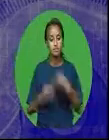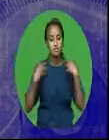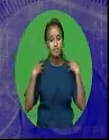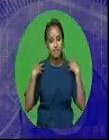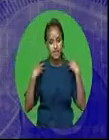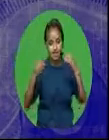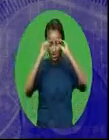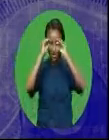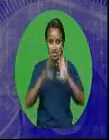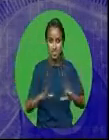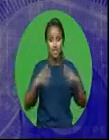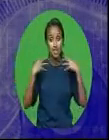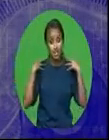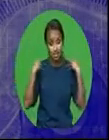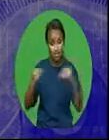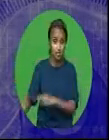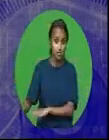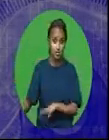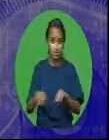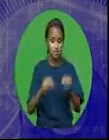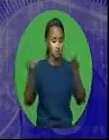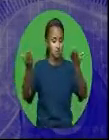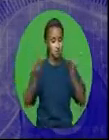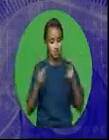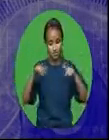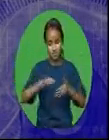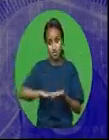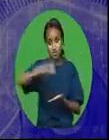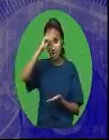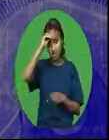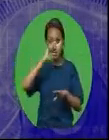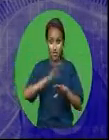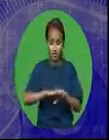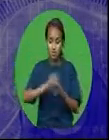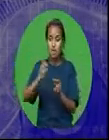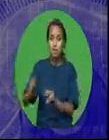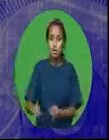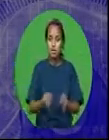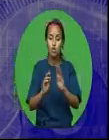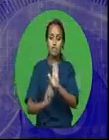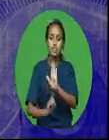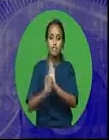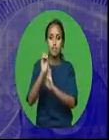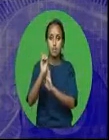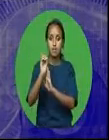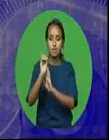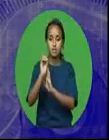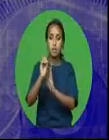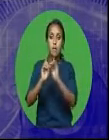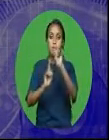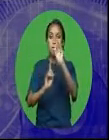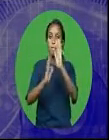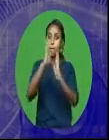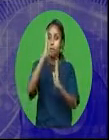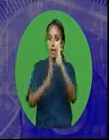Hello teacher. Hello students. Welcome to today's lesson on the method of development, parallel